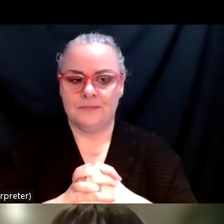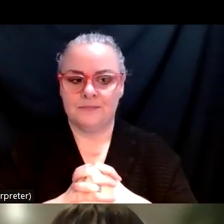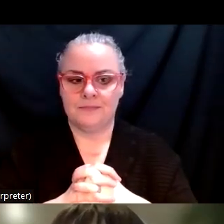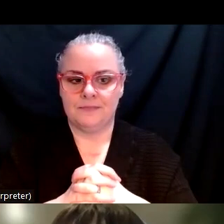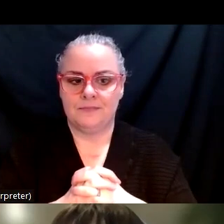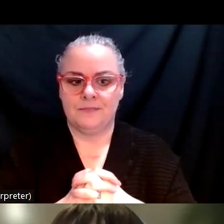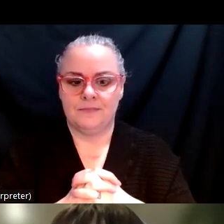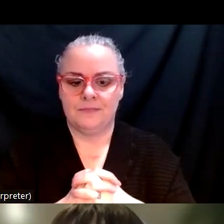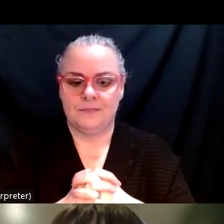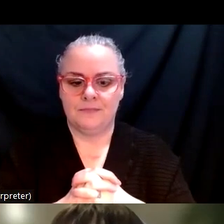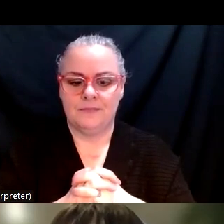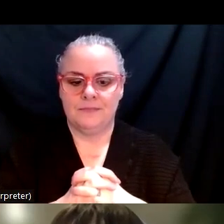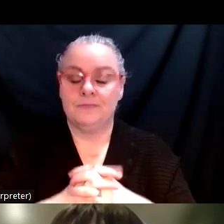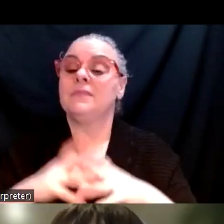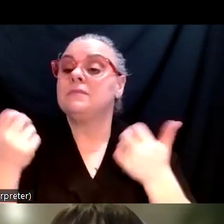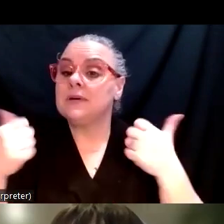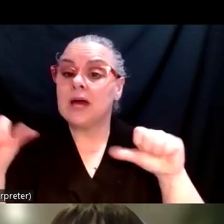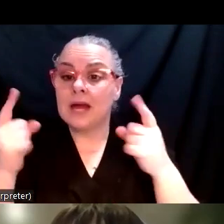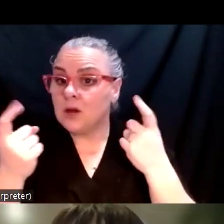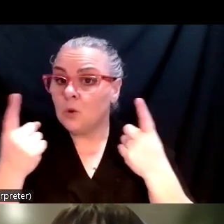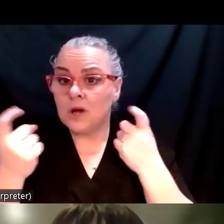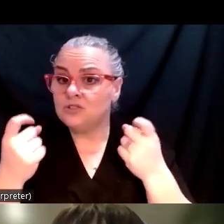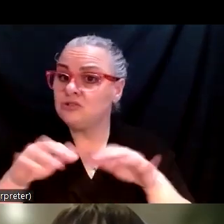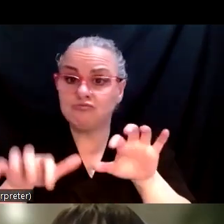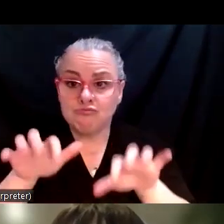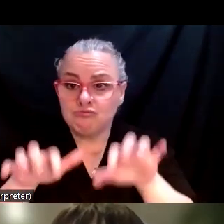Yeah, I'll open it up again for questions if folks want to chime in or